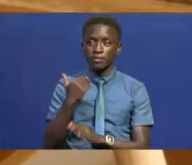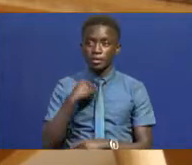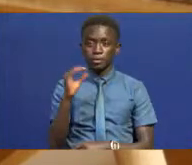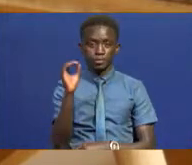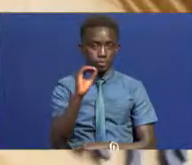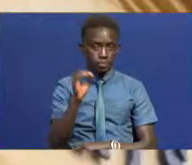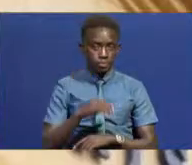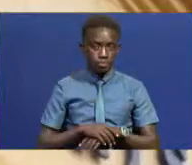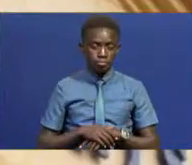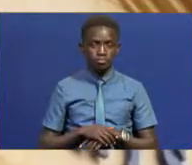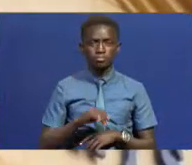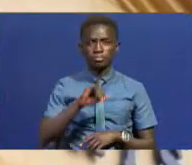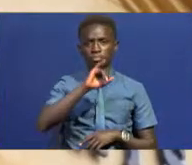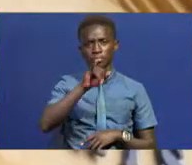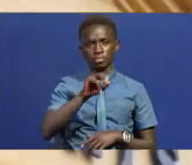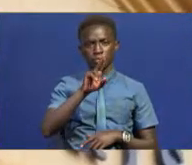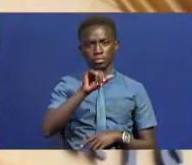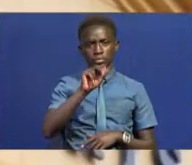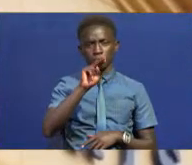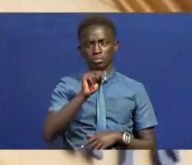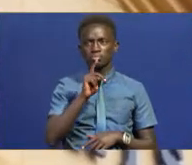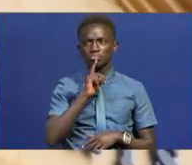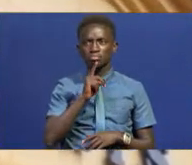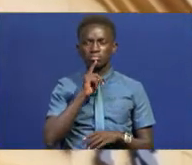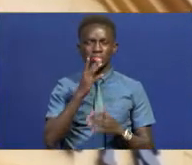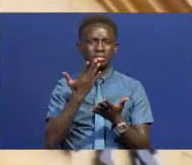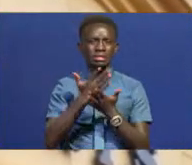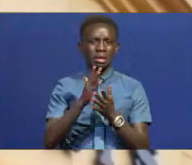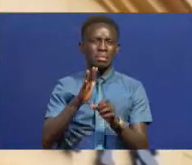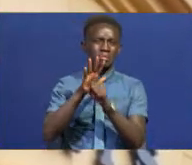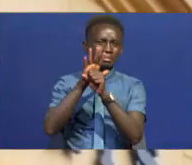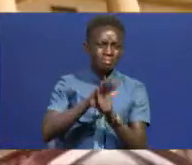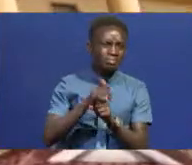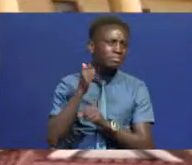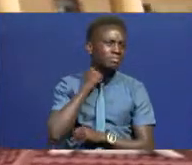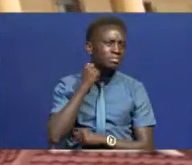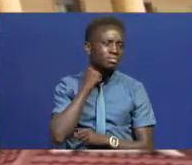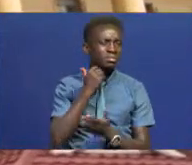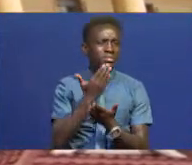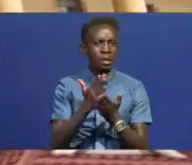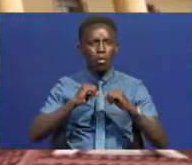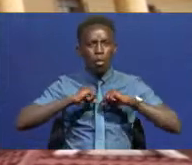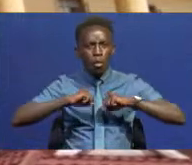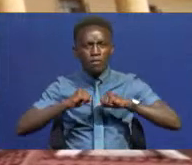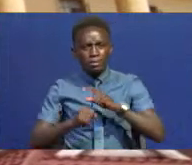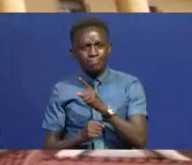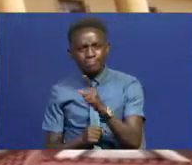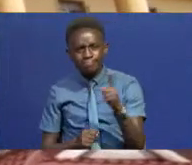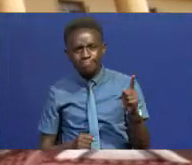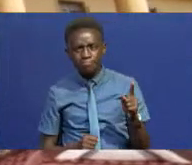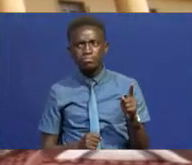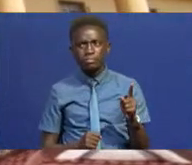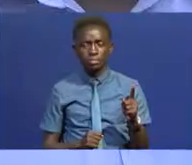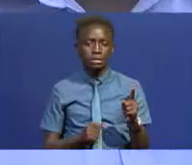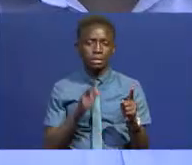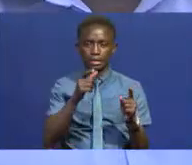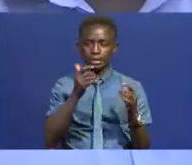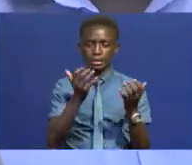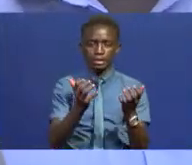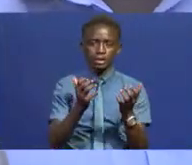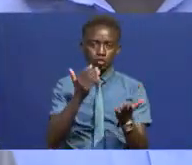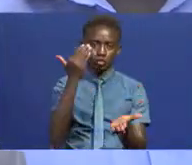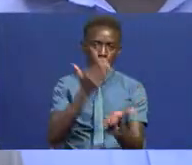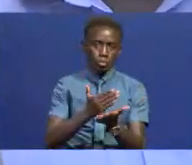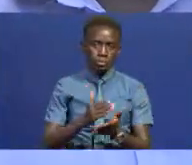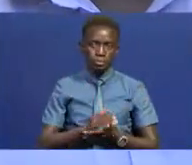intimidation and harassment of union officials and doctors, adding any disciplinary measures against them shall cease forthwith. Yes. And therefore